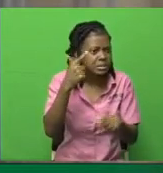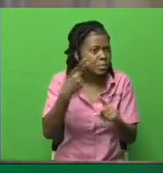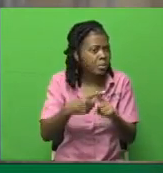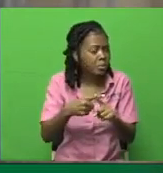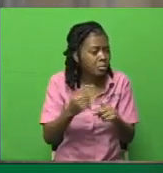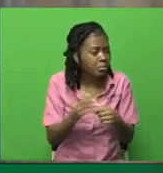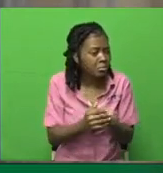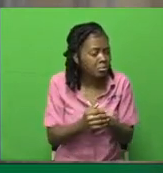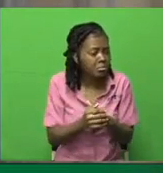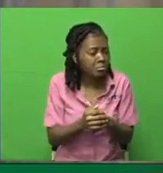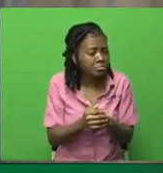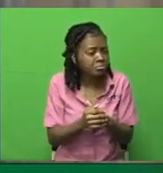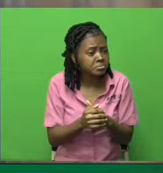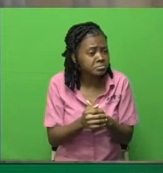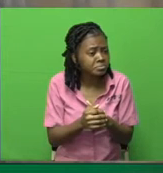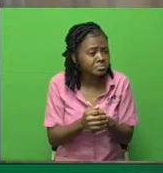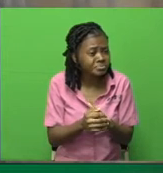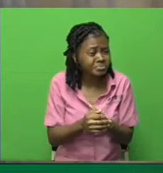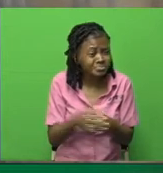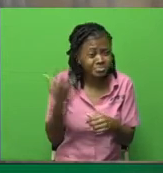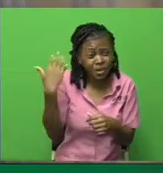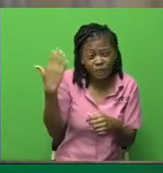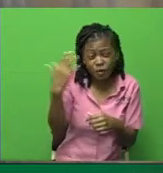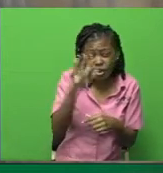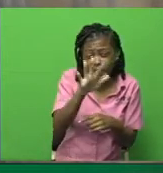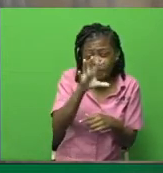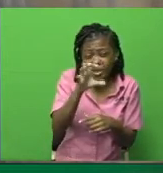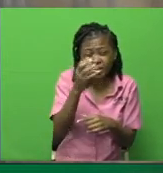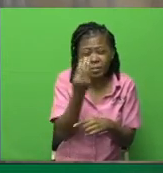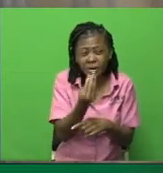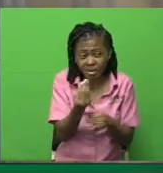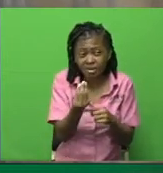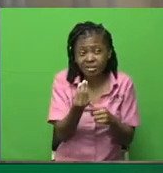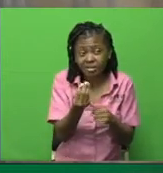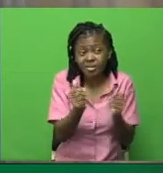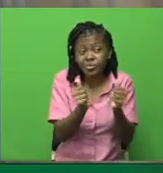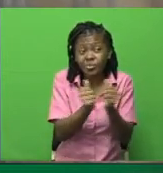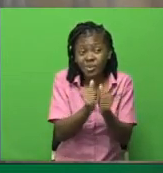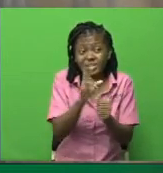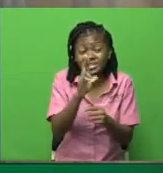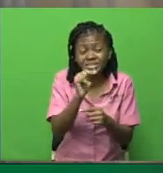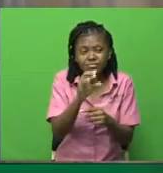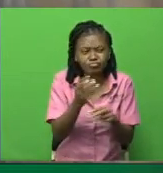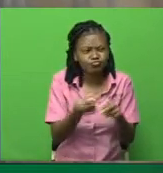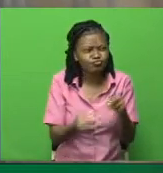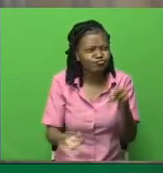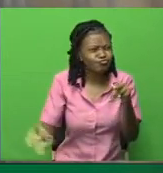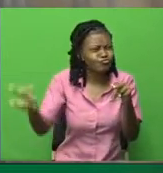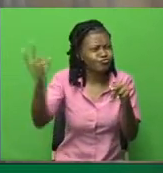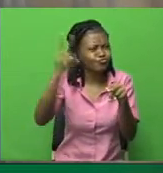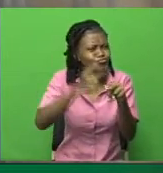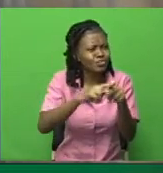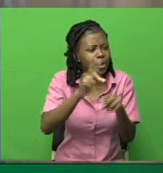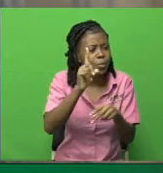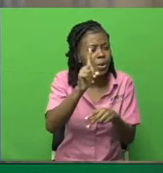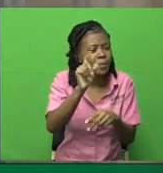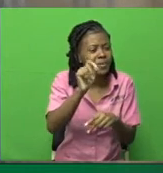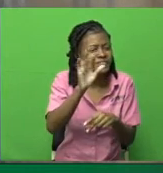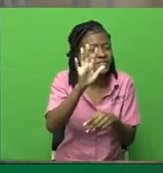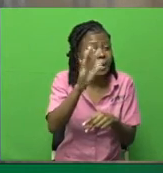it was at 500 million when we went into office and overall time increased to 1.5 not million 1.5